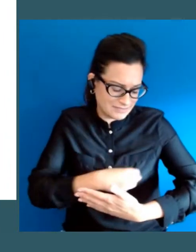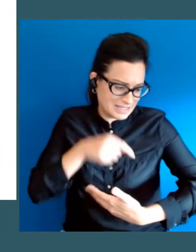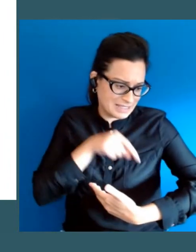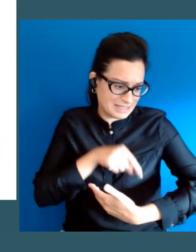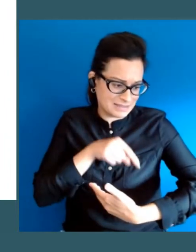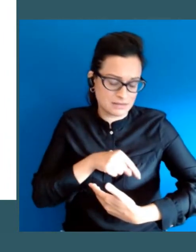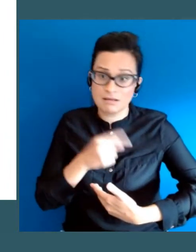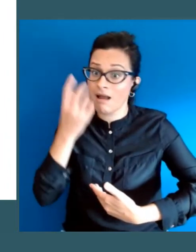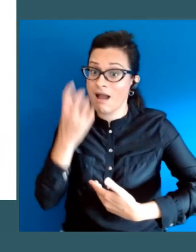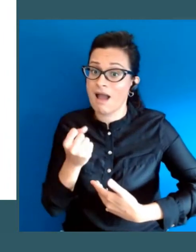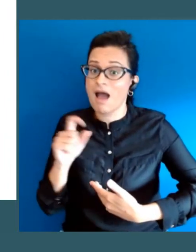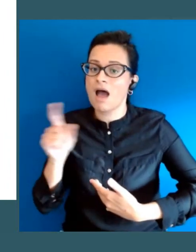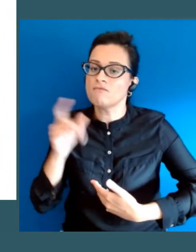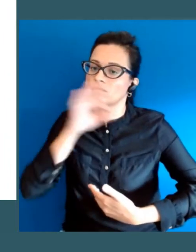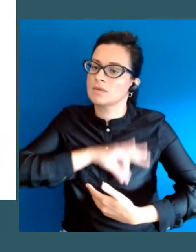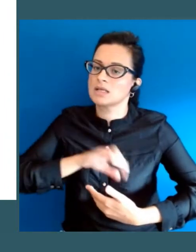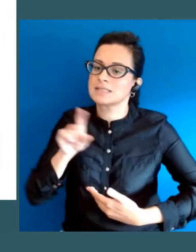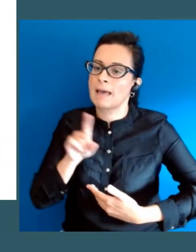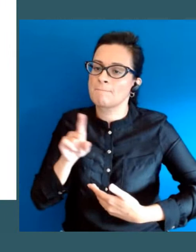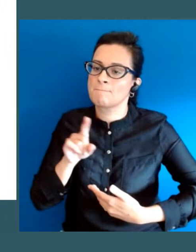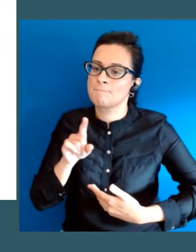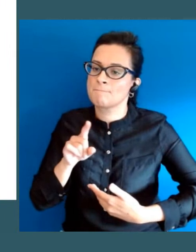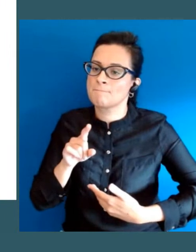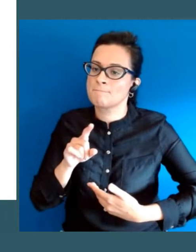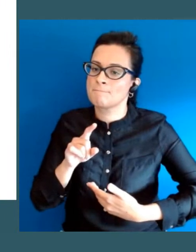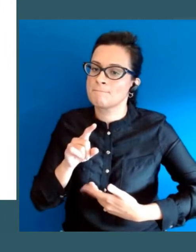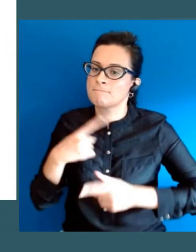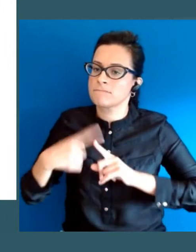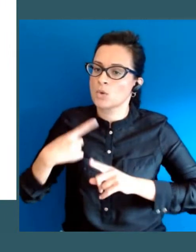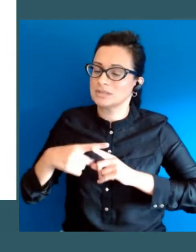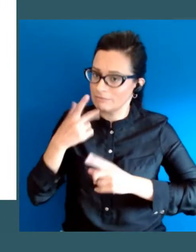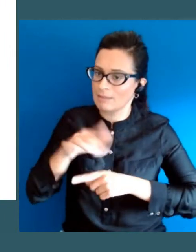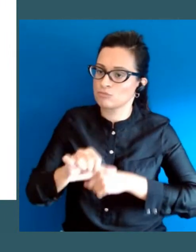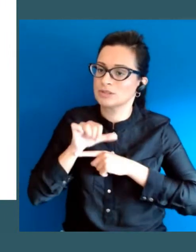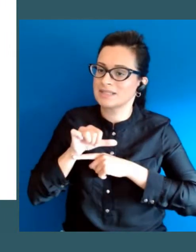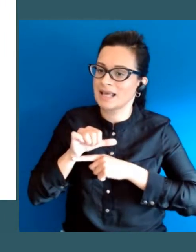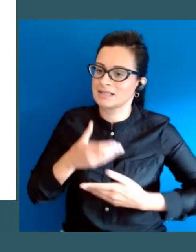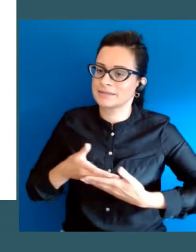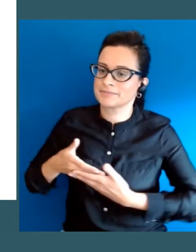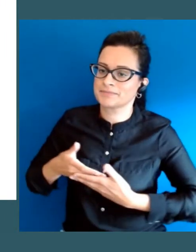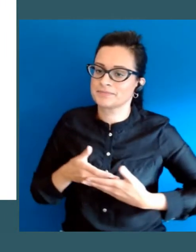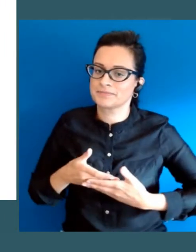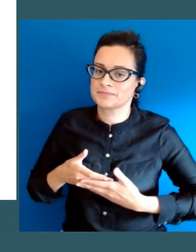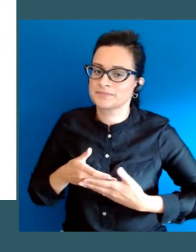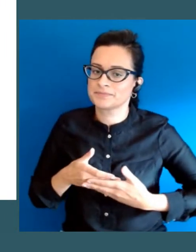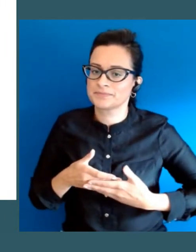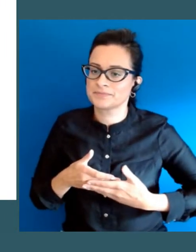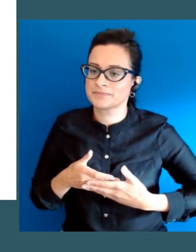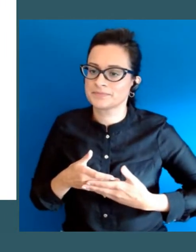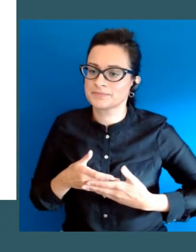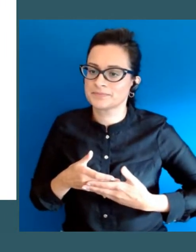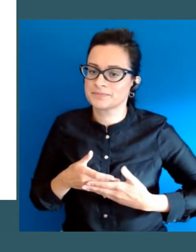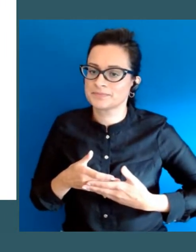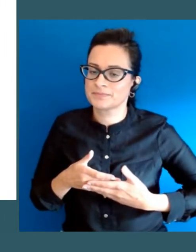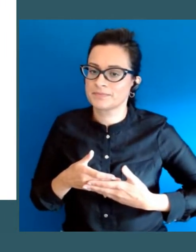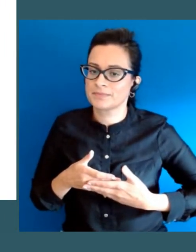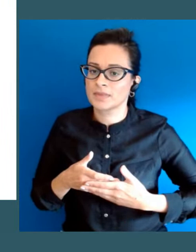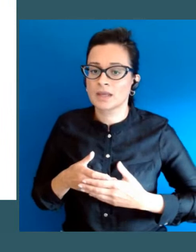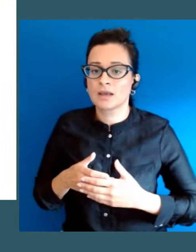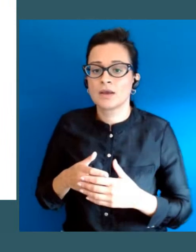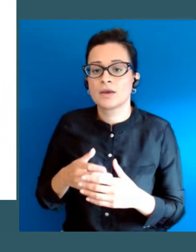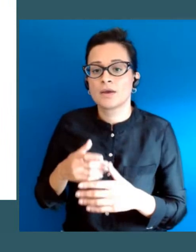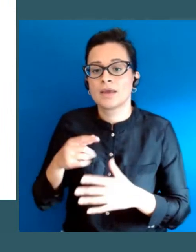an advantage and appears to be protective. Early introduction of peanut to the diet is also